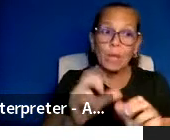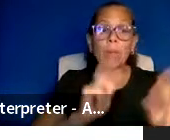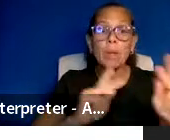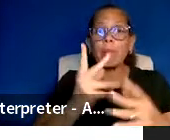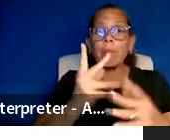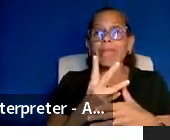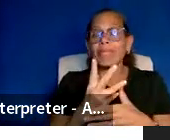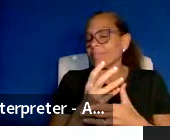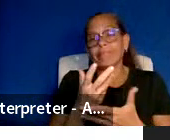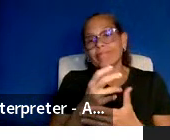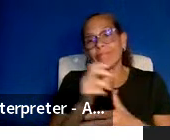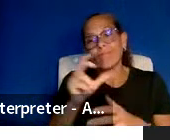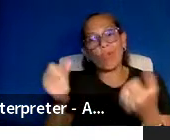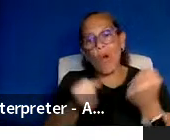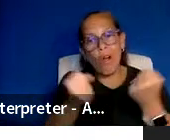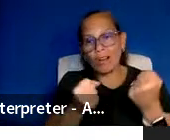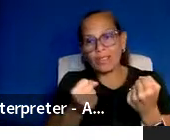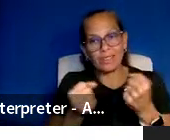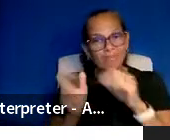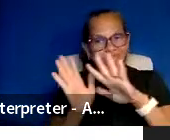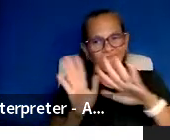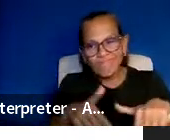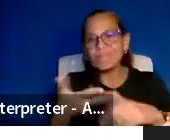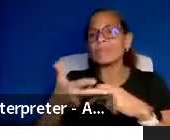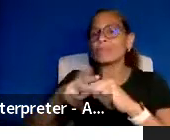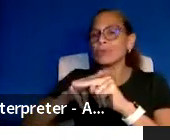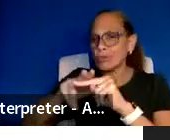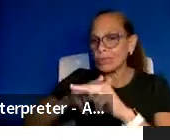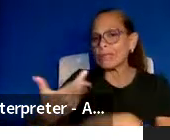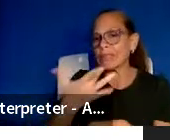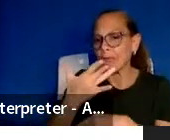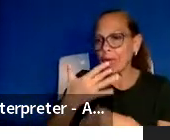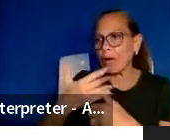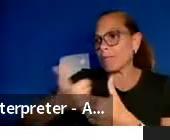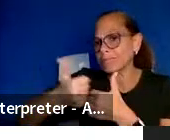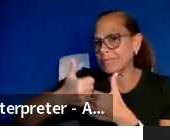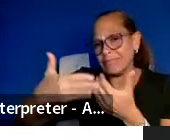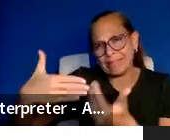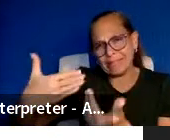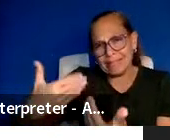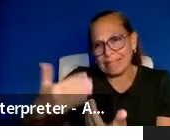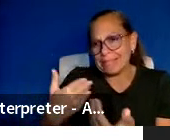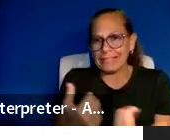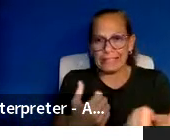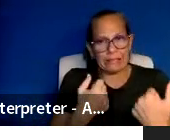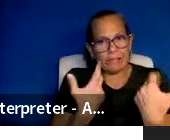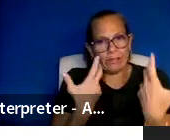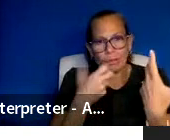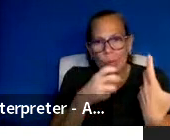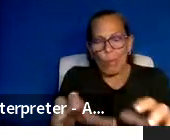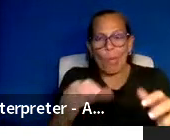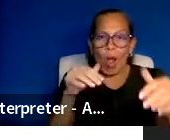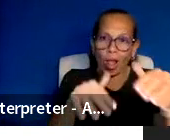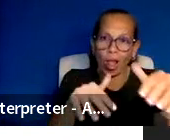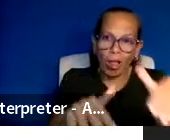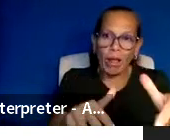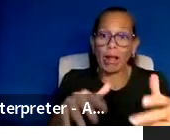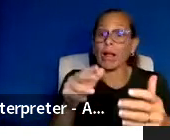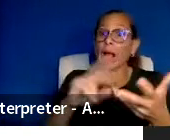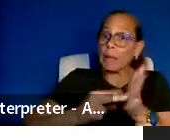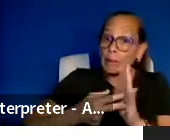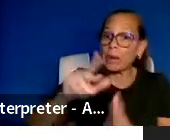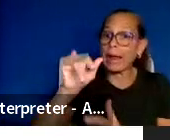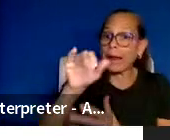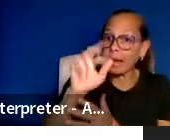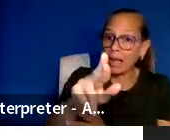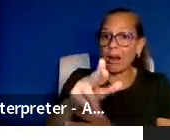of their cars and switch to train travel. This will reduce traffic congestion and improve air quality. I think it